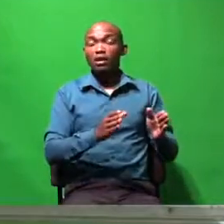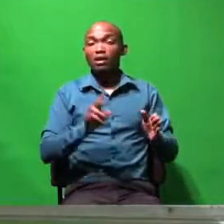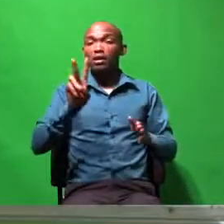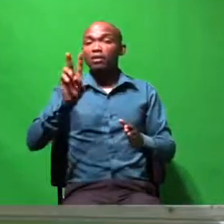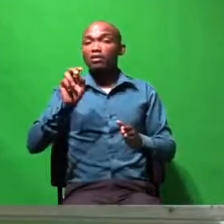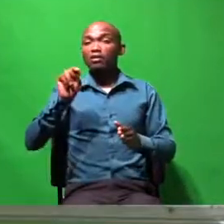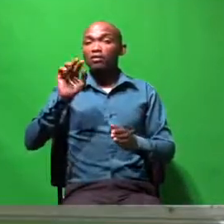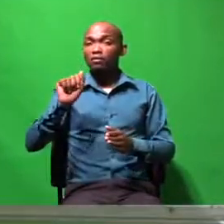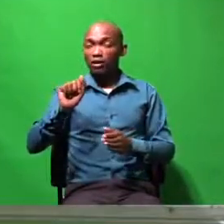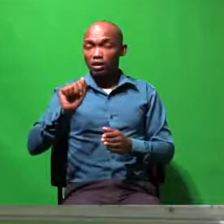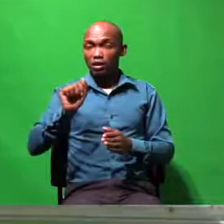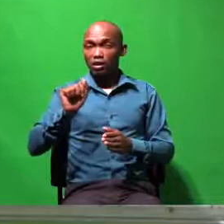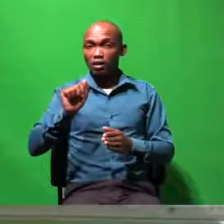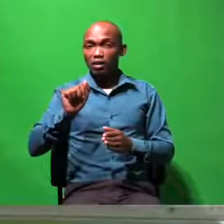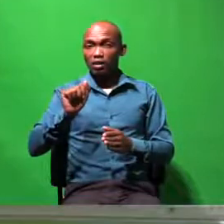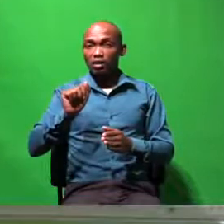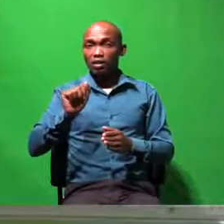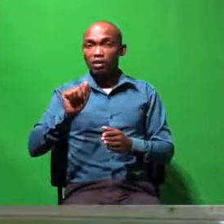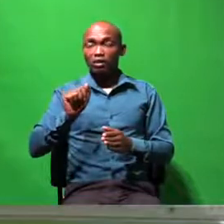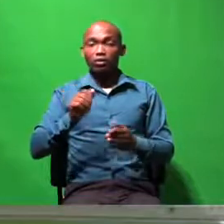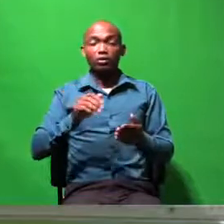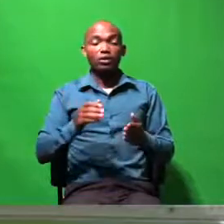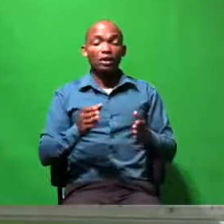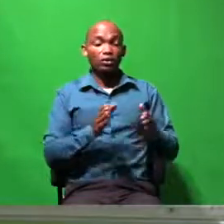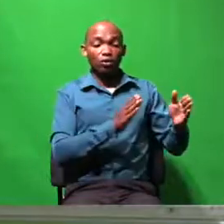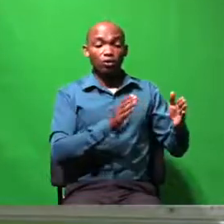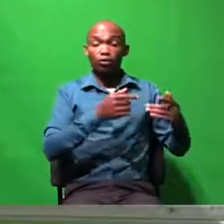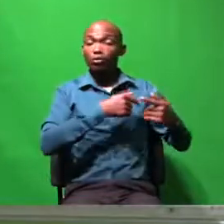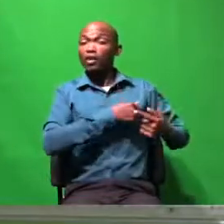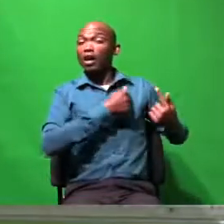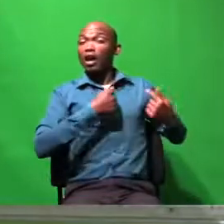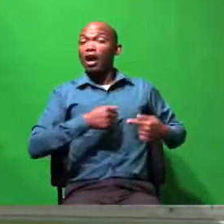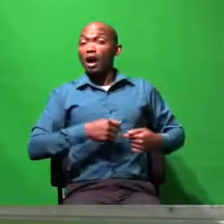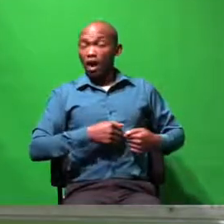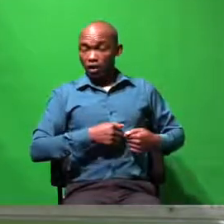cava, which sends blood to the heart, which is